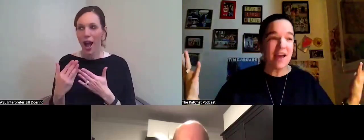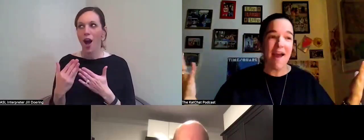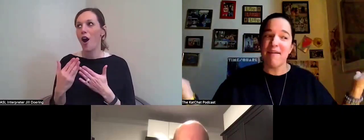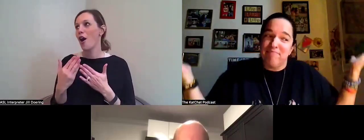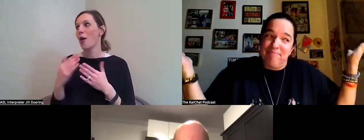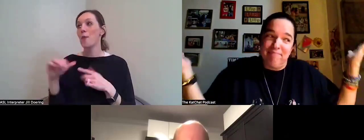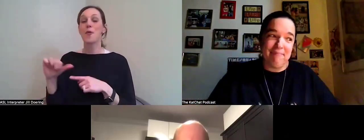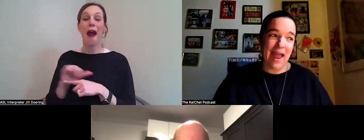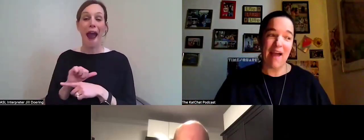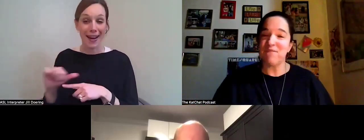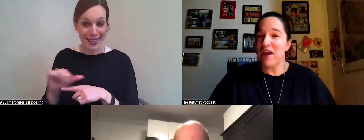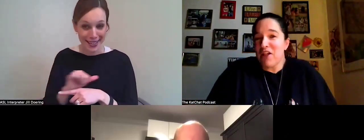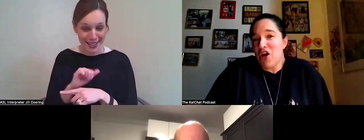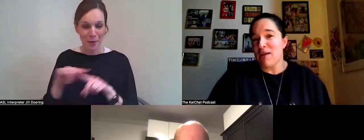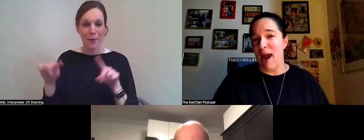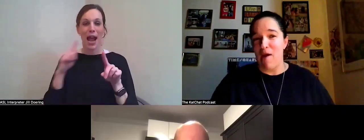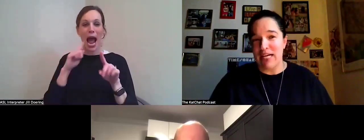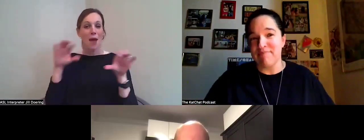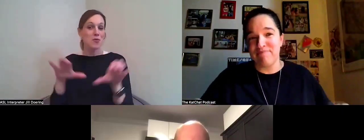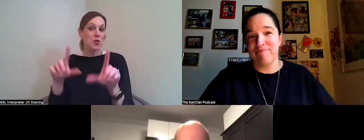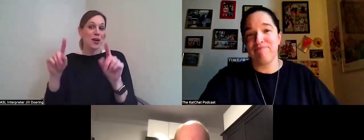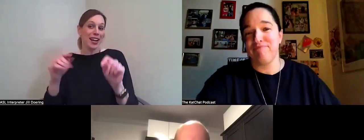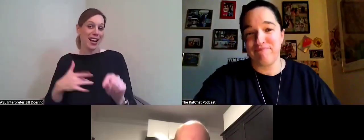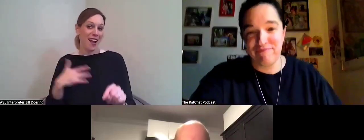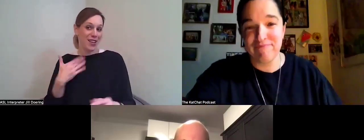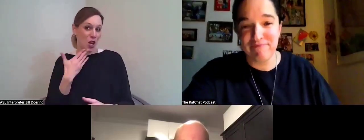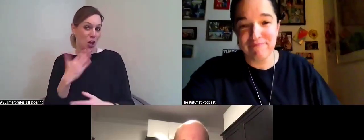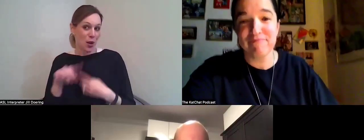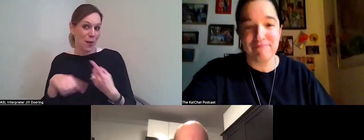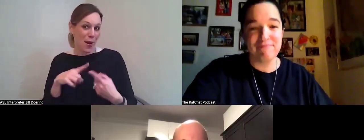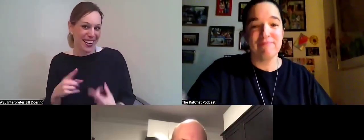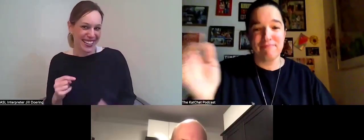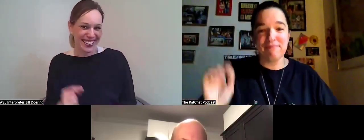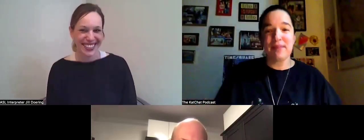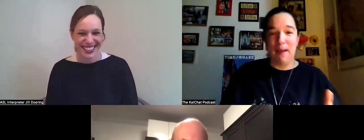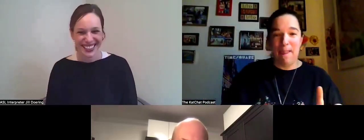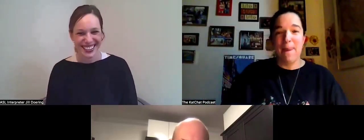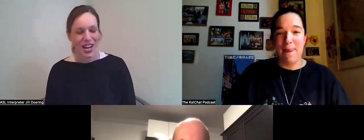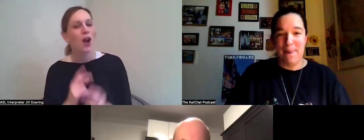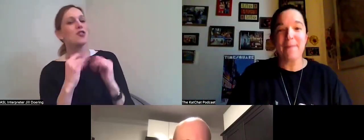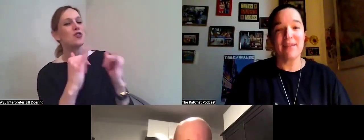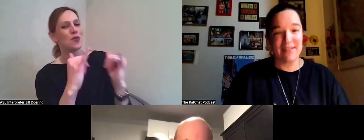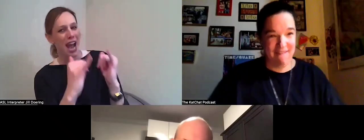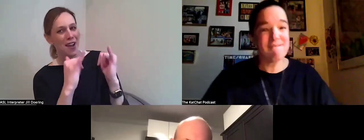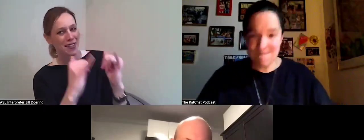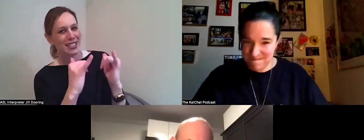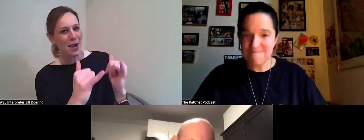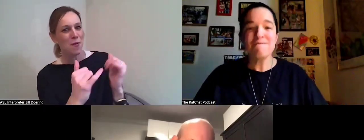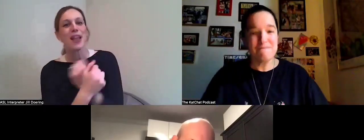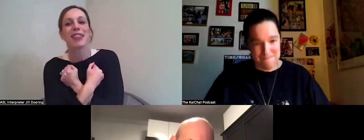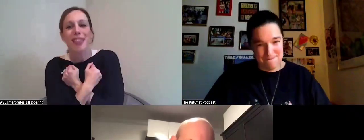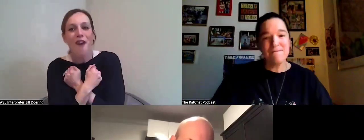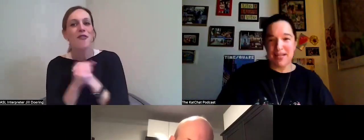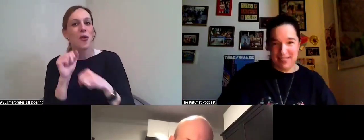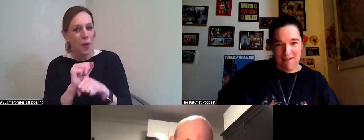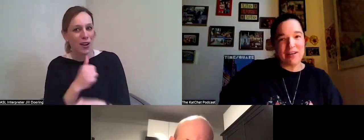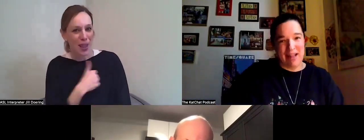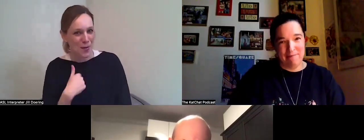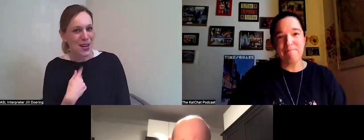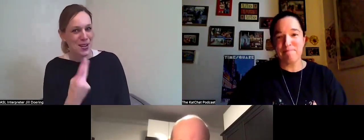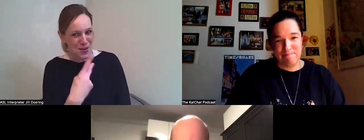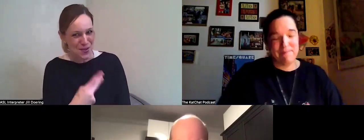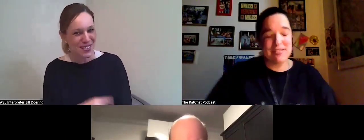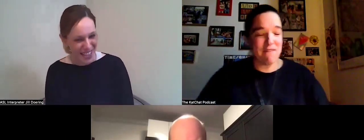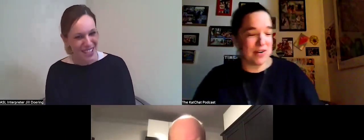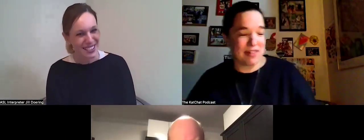doing it and I feel good about it. We're very much alike. We both love the work we do.